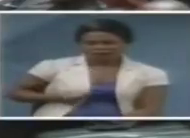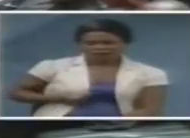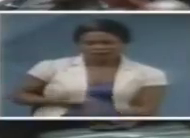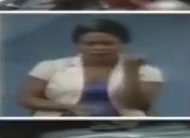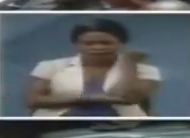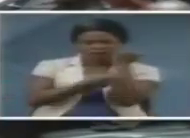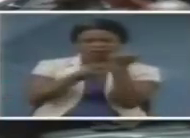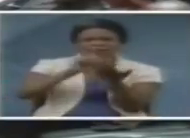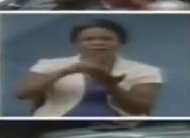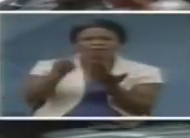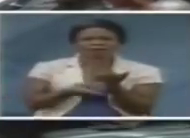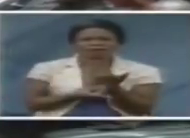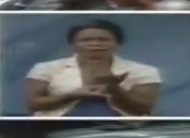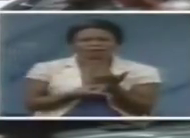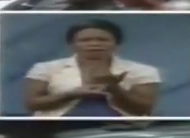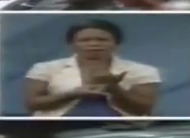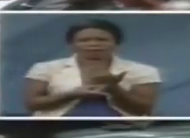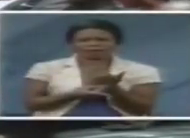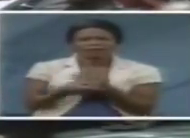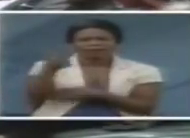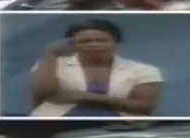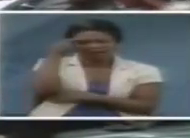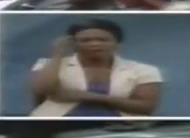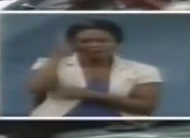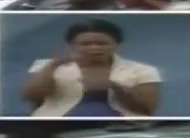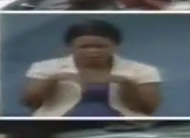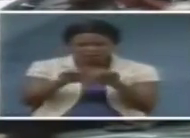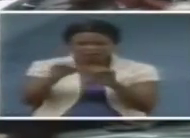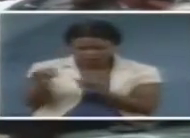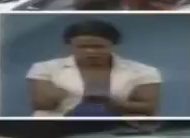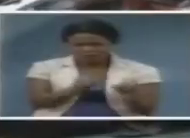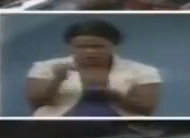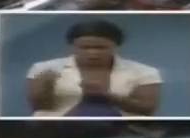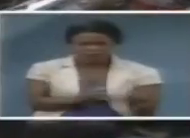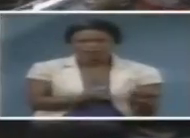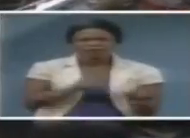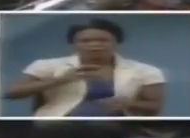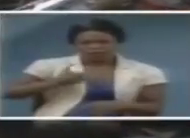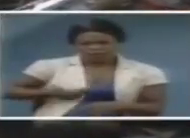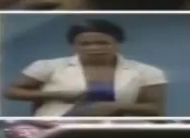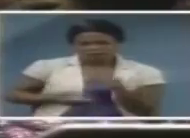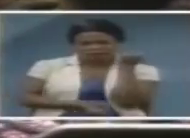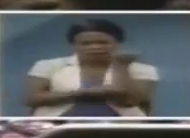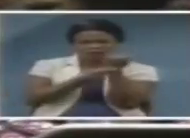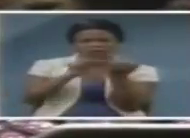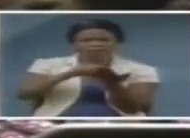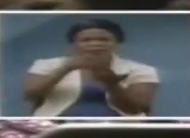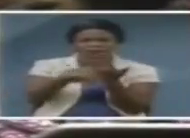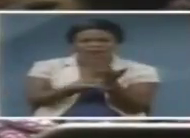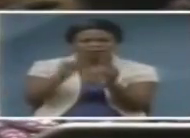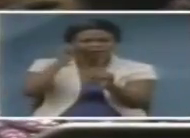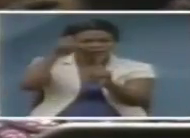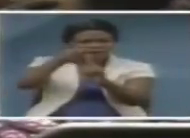Women Development Program. Mr. Speaker, government will continue to implement the Women's Development